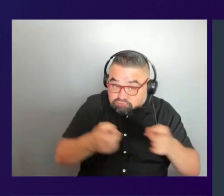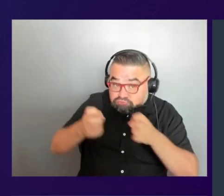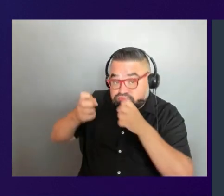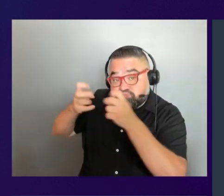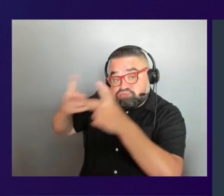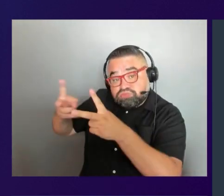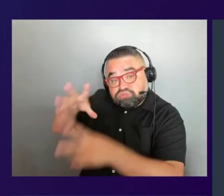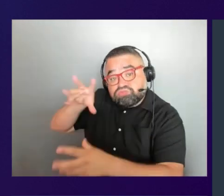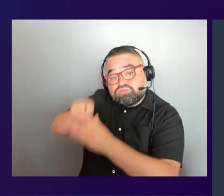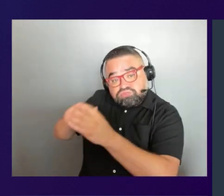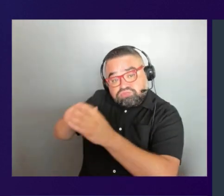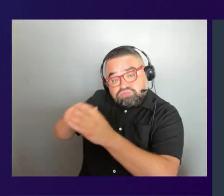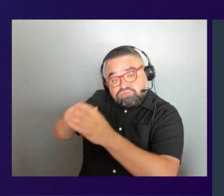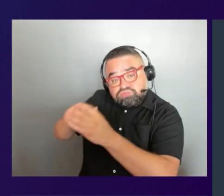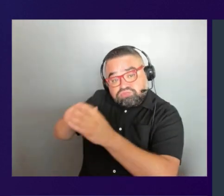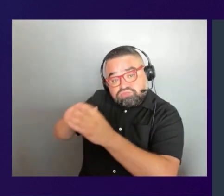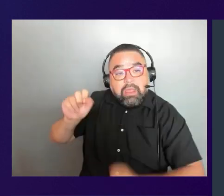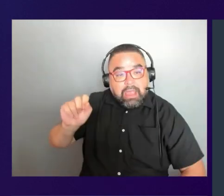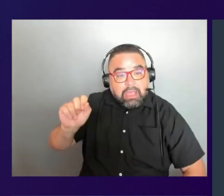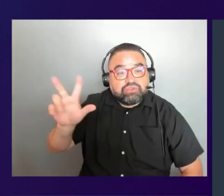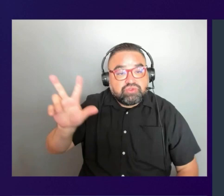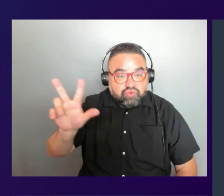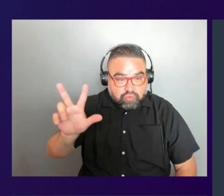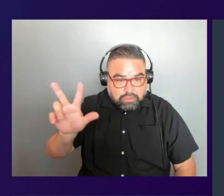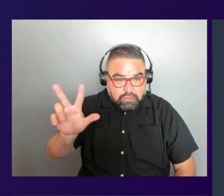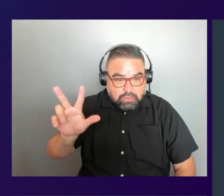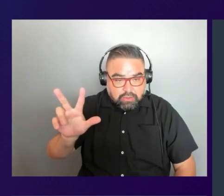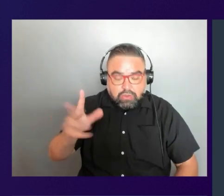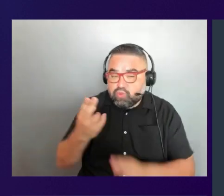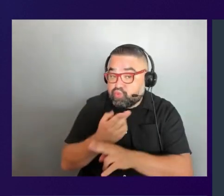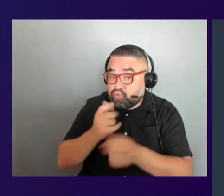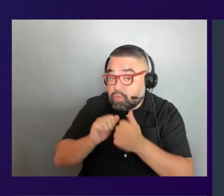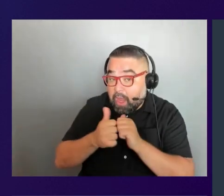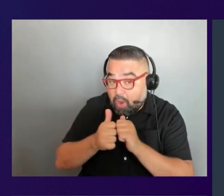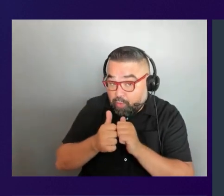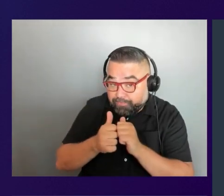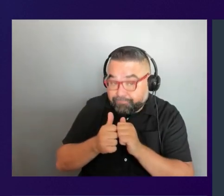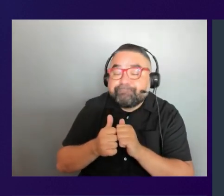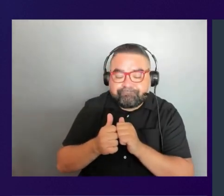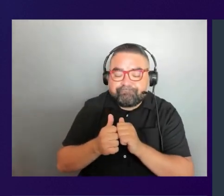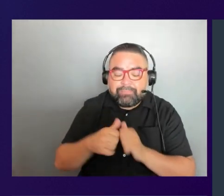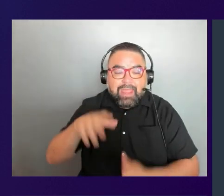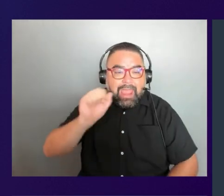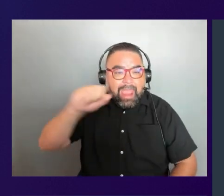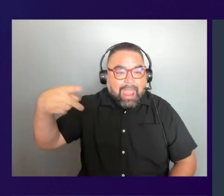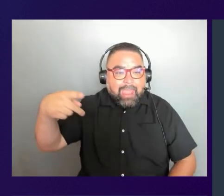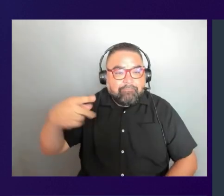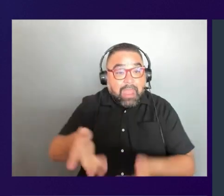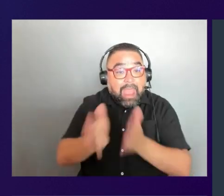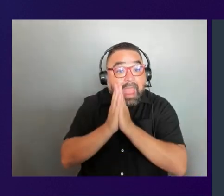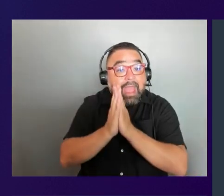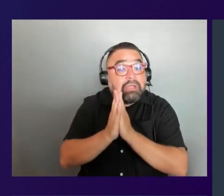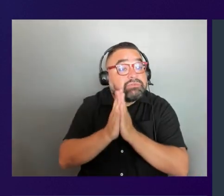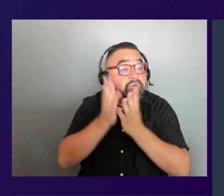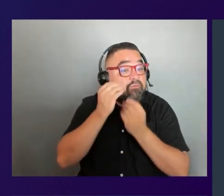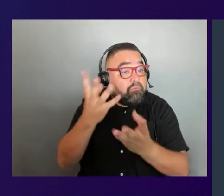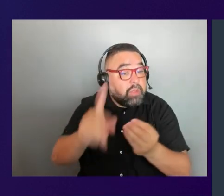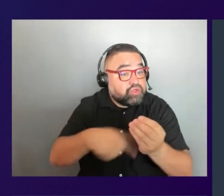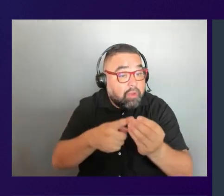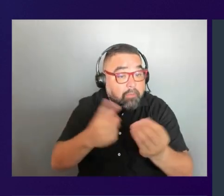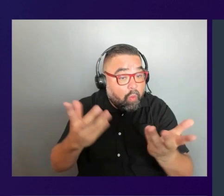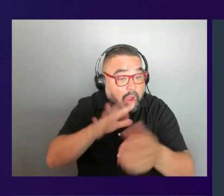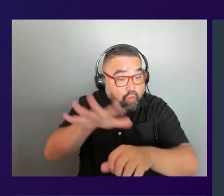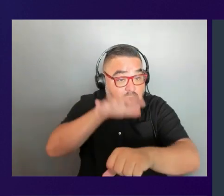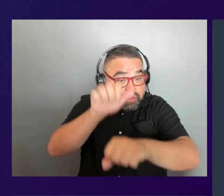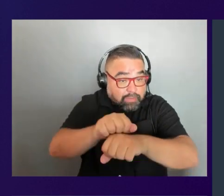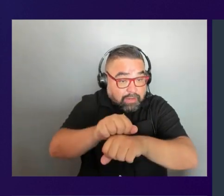S3. And here's how they used Object Lambda for that. First, the mobile app requests information for the reservation. The API